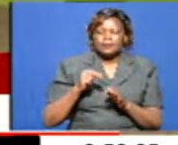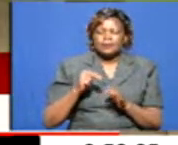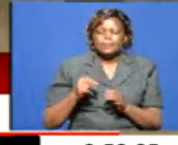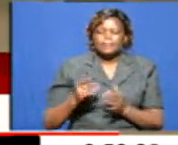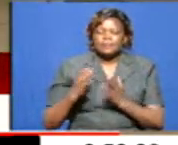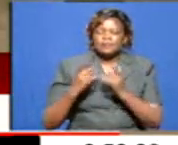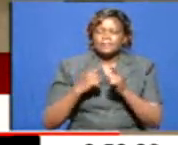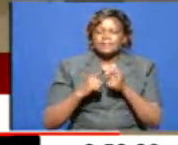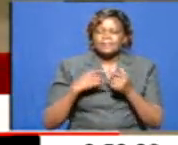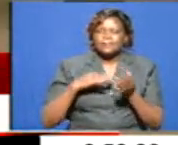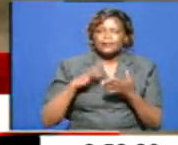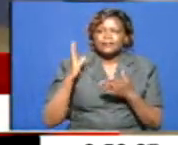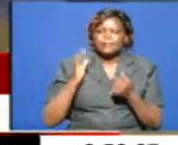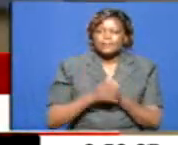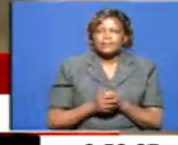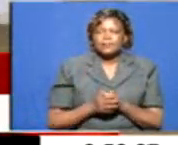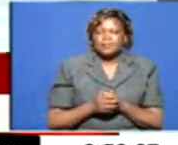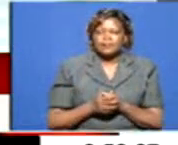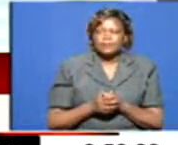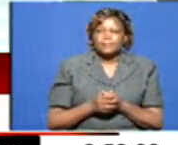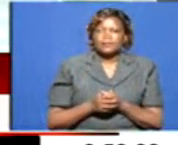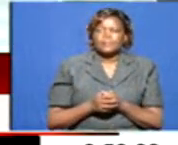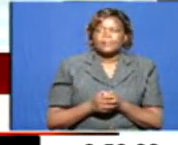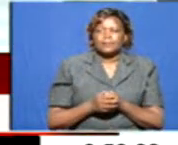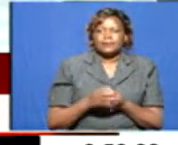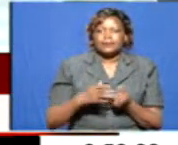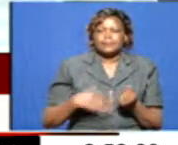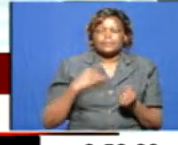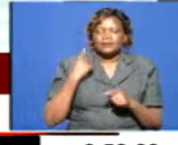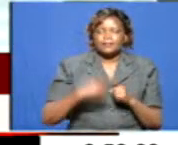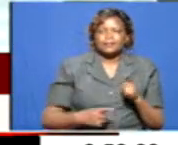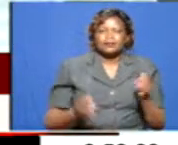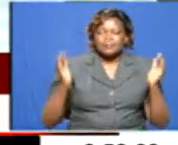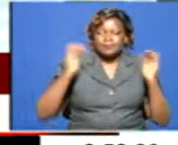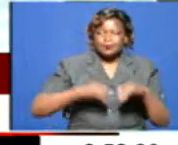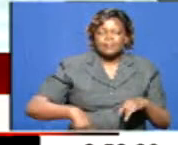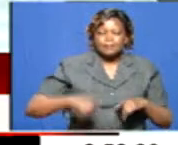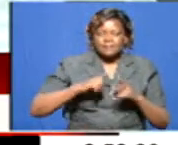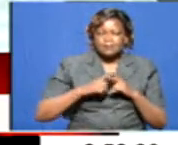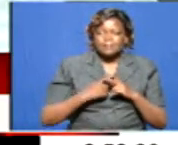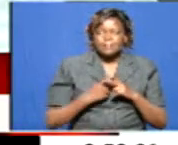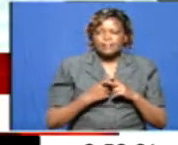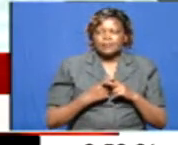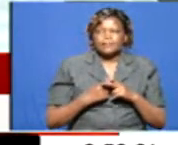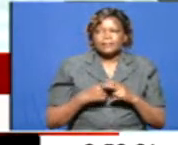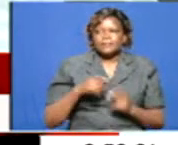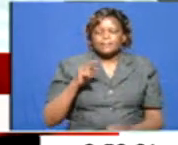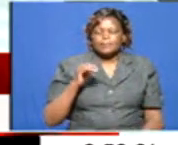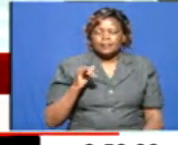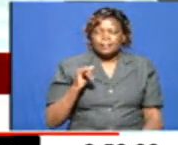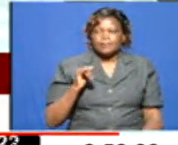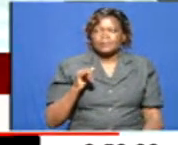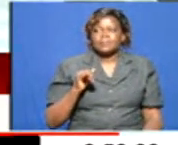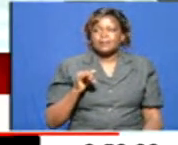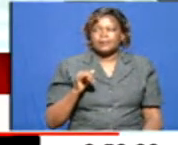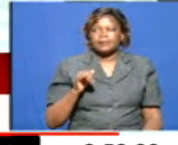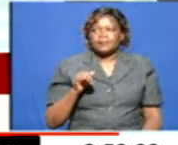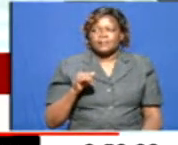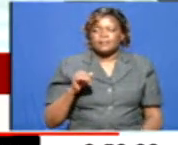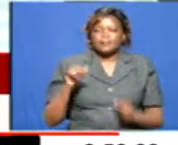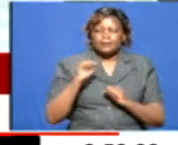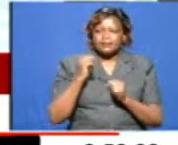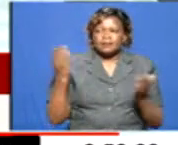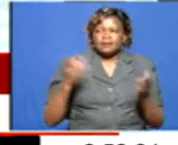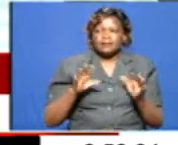more visitors and tourists in next year's event. We started the FI Rally Star program where we've